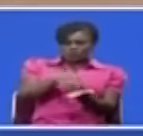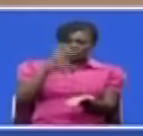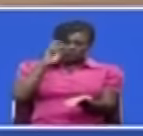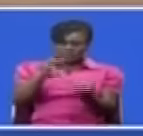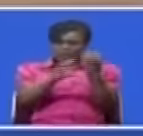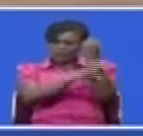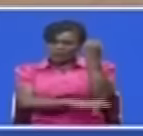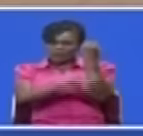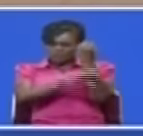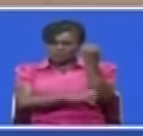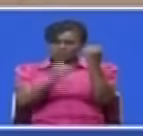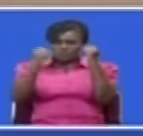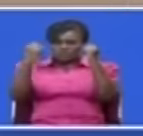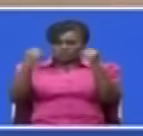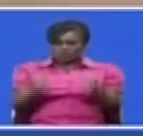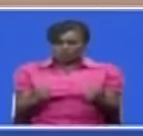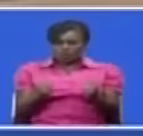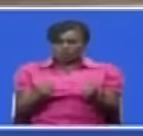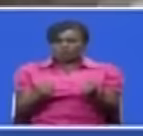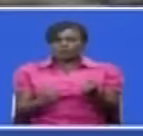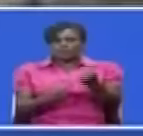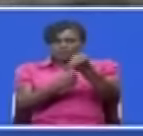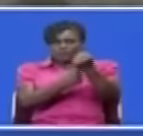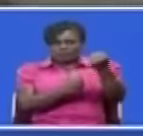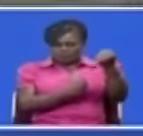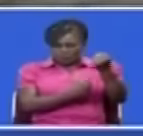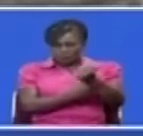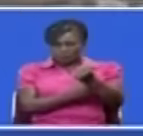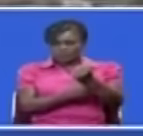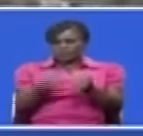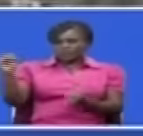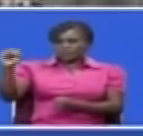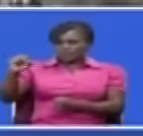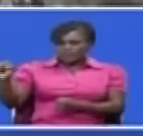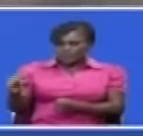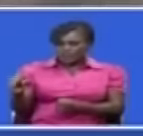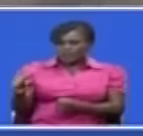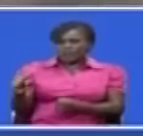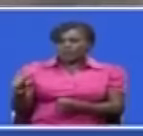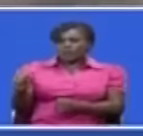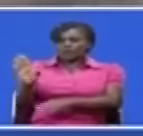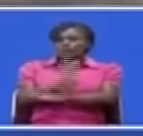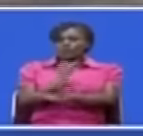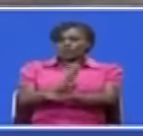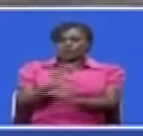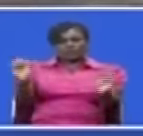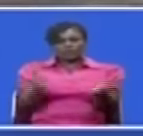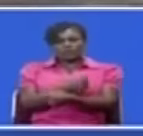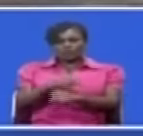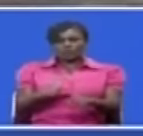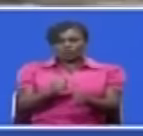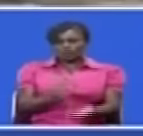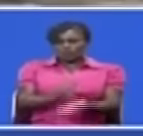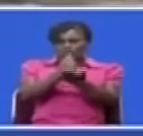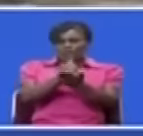countries that are really strong in terms of troop support, countries as far-flung as Sierra Leone, Burundi, etc., not being able to take up that gap. The